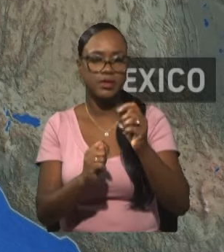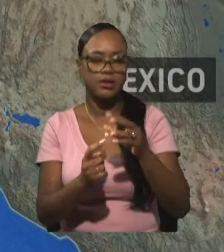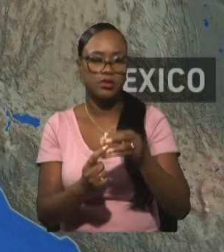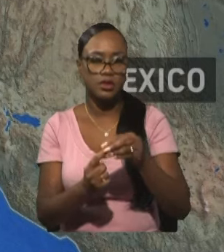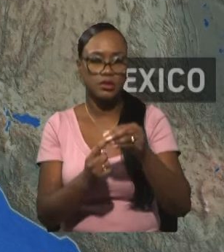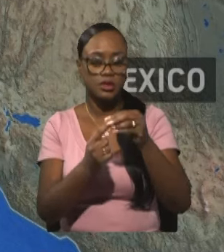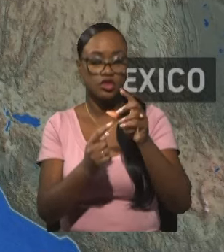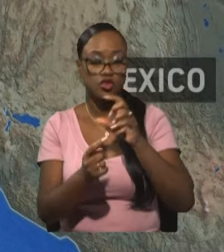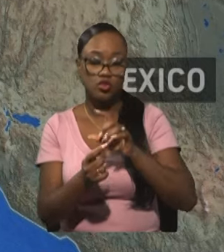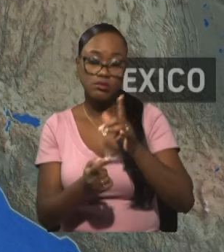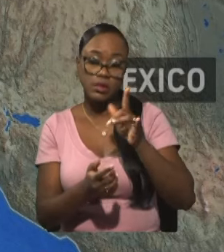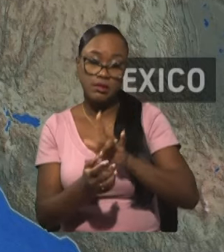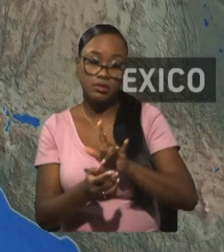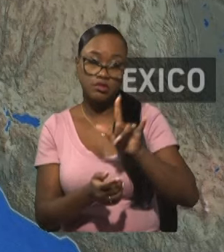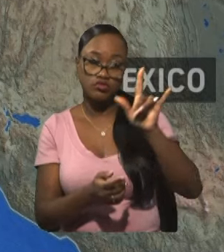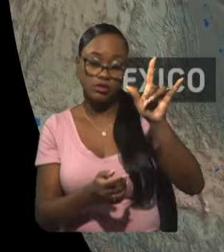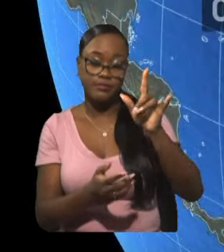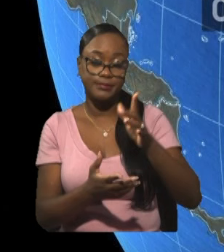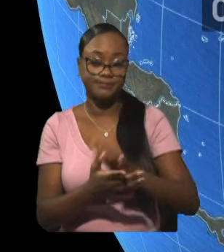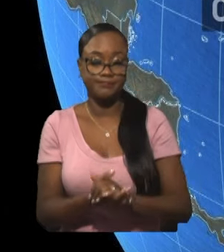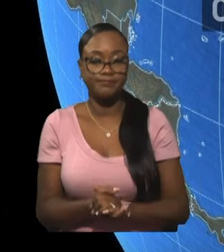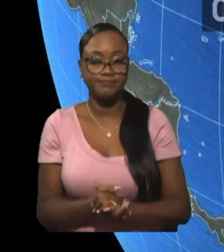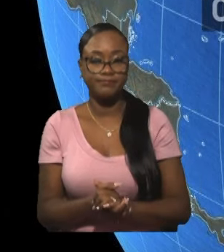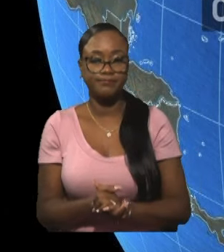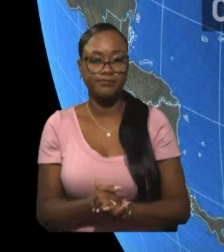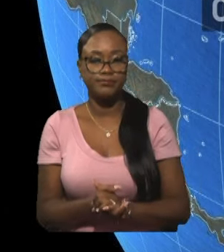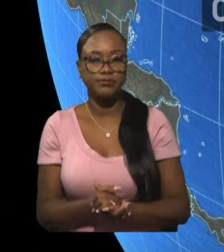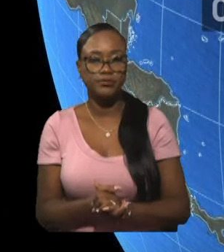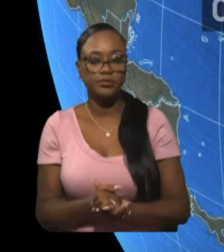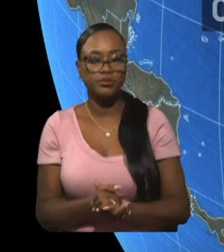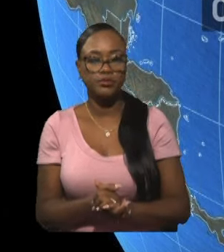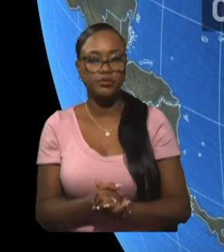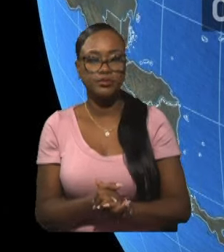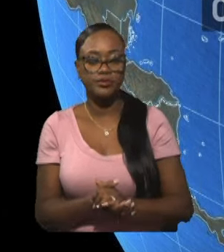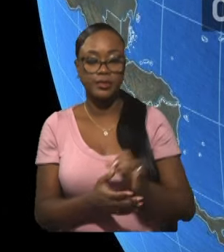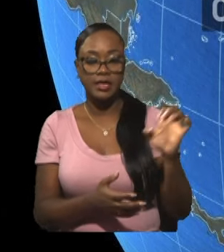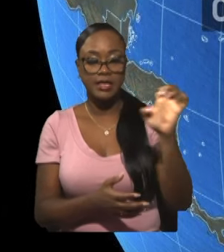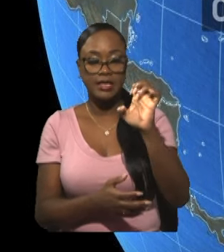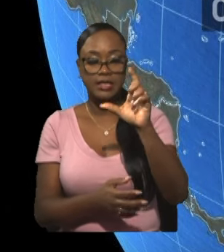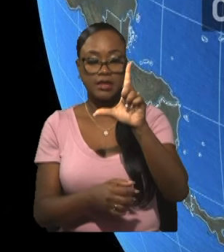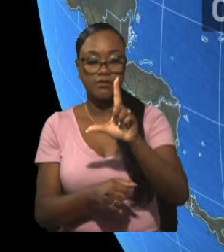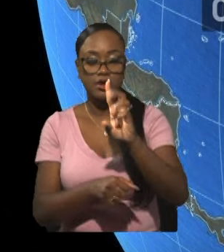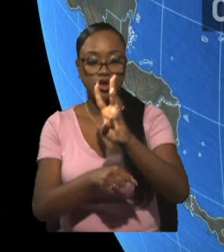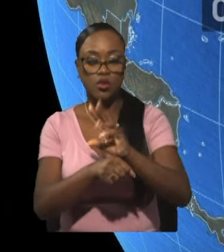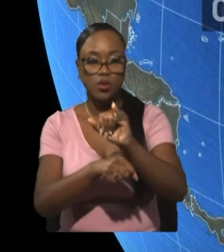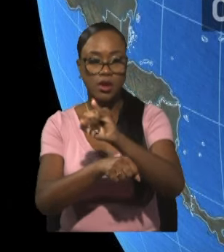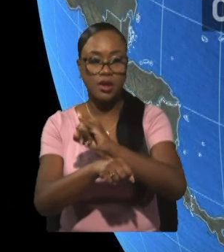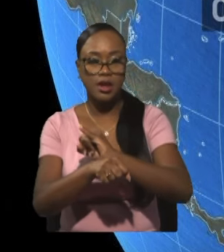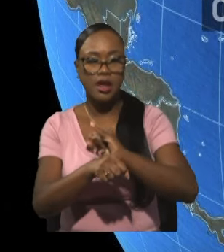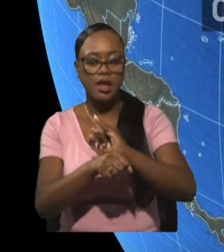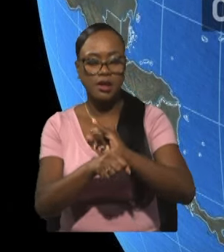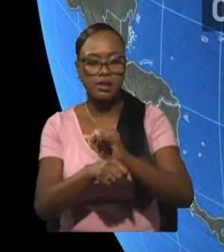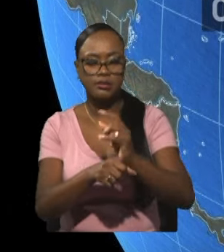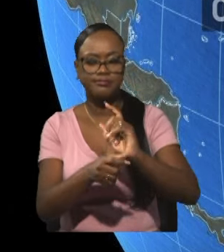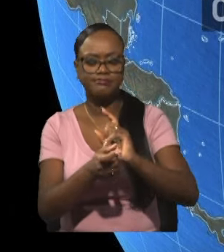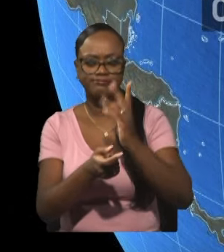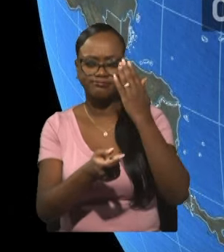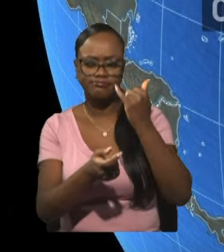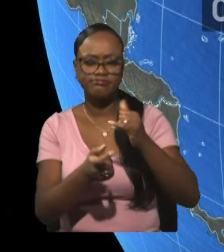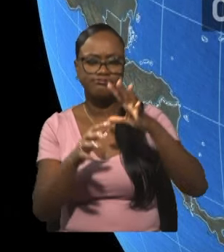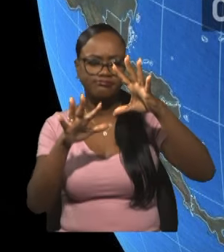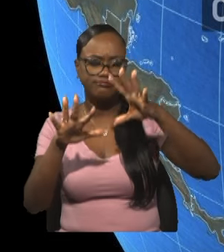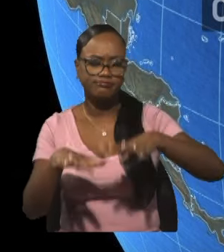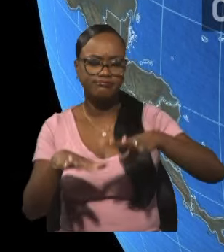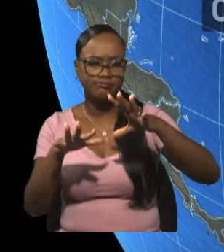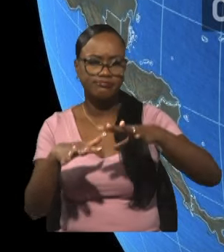you with travel plans or loved ones along its path. A trough of low pressure located east of the Leeward Islands is causing disorganized showers and thunderstorms. This system